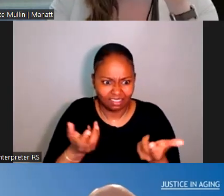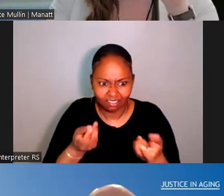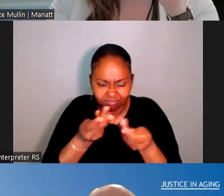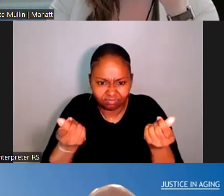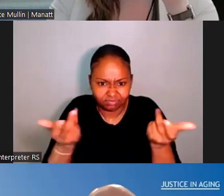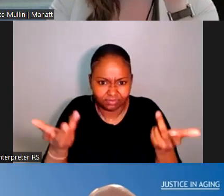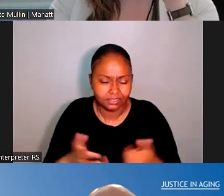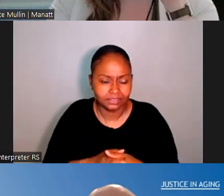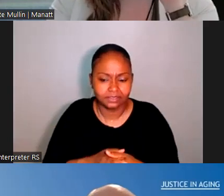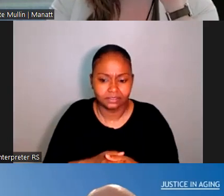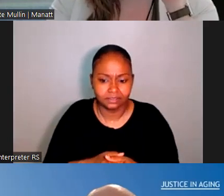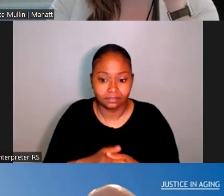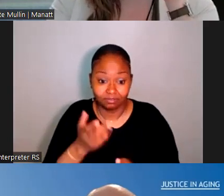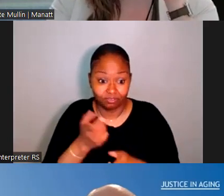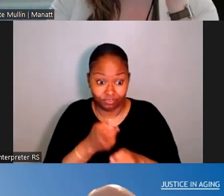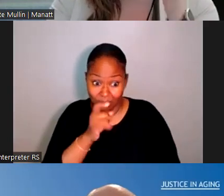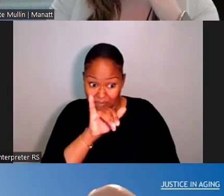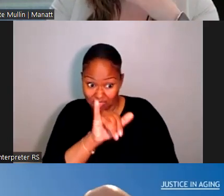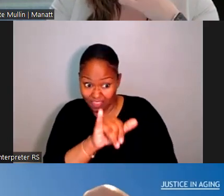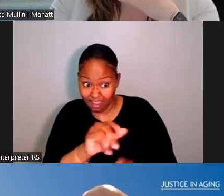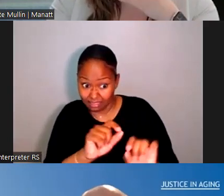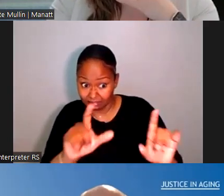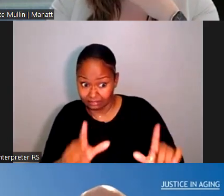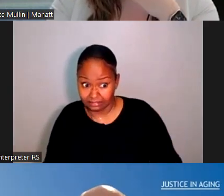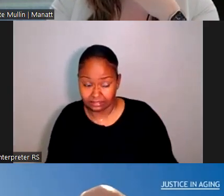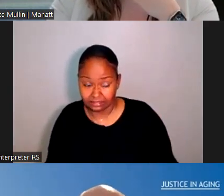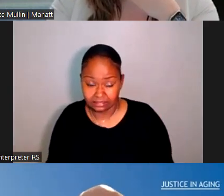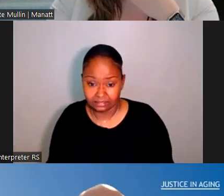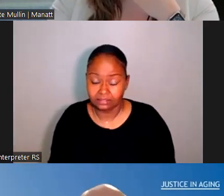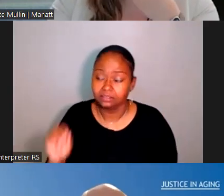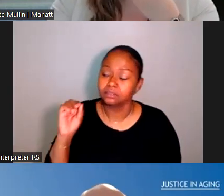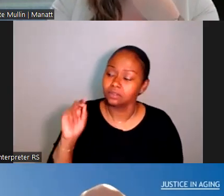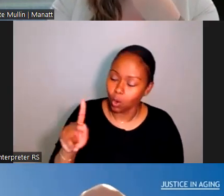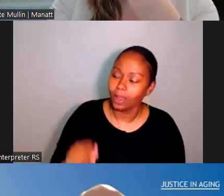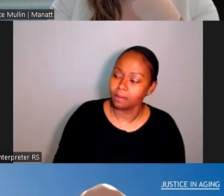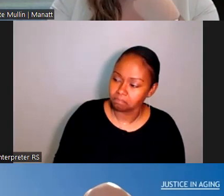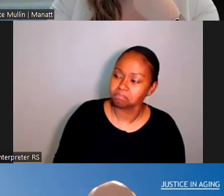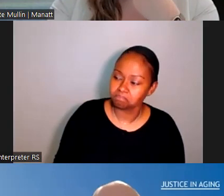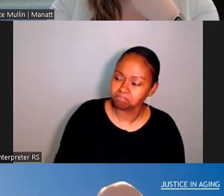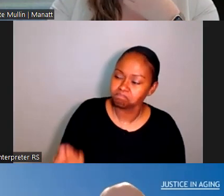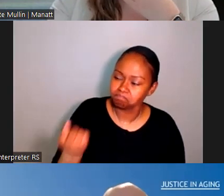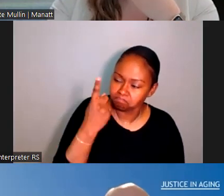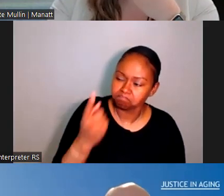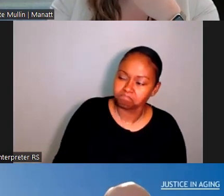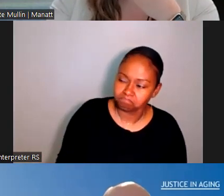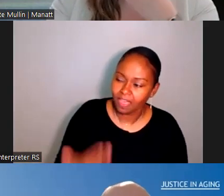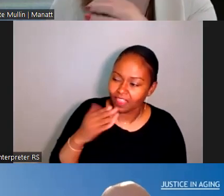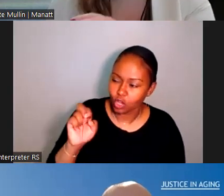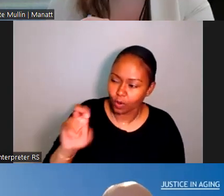from that. Okay. Tracking. Thank you, Eric.